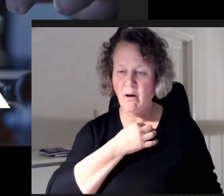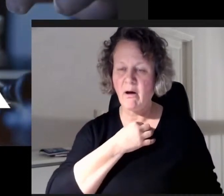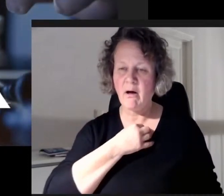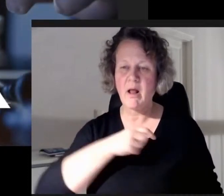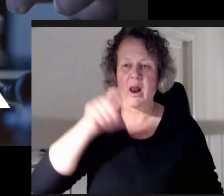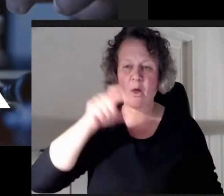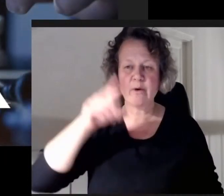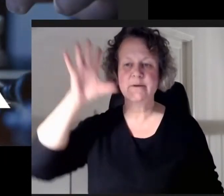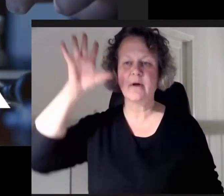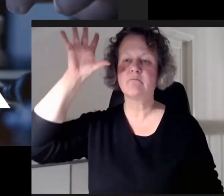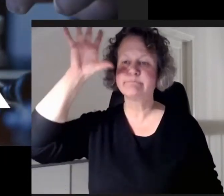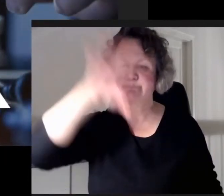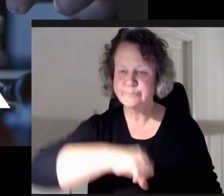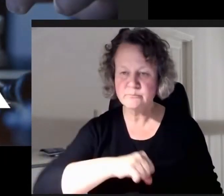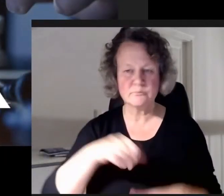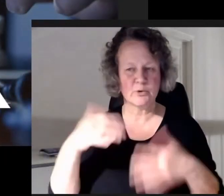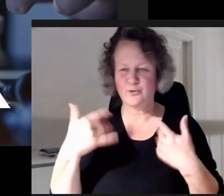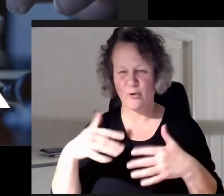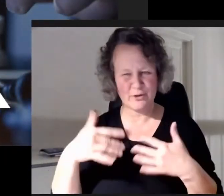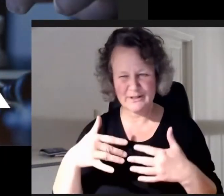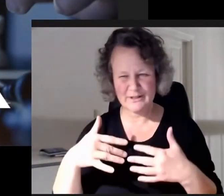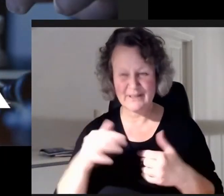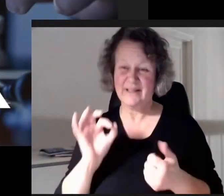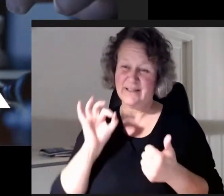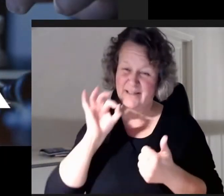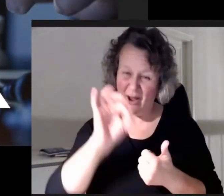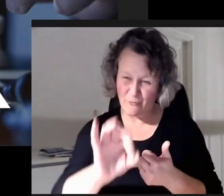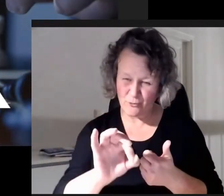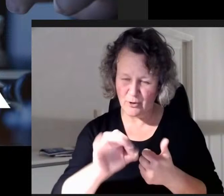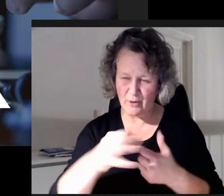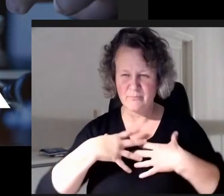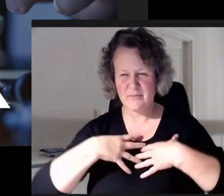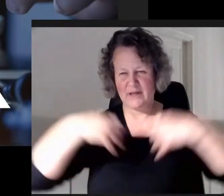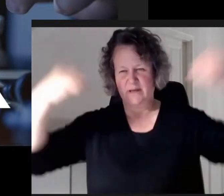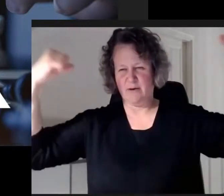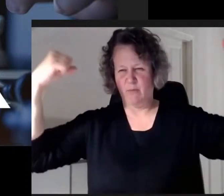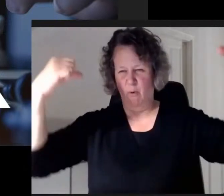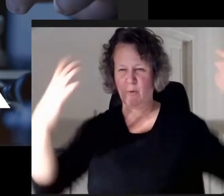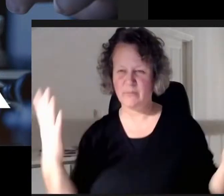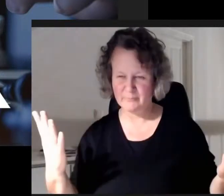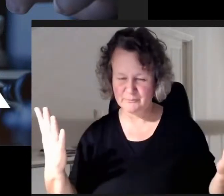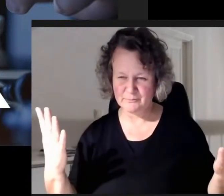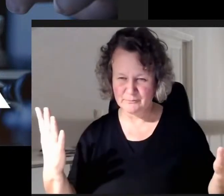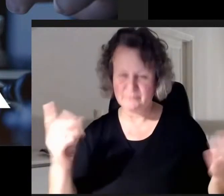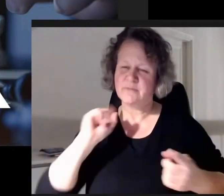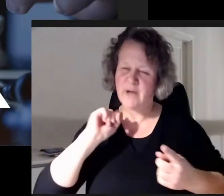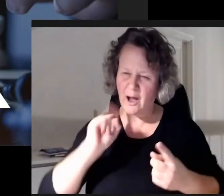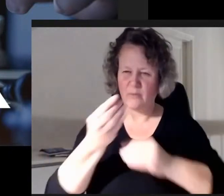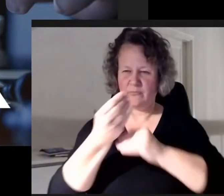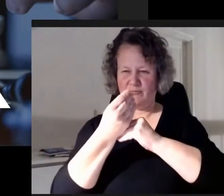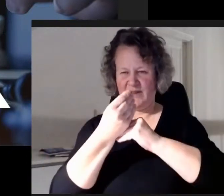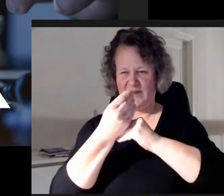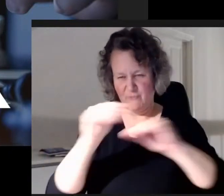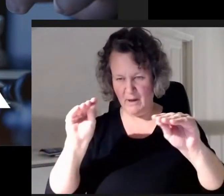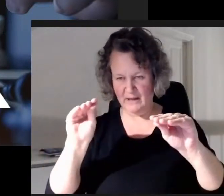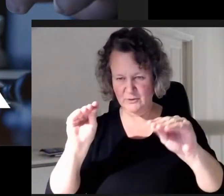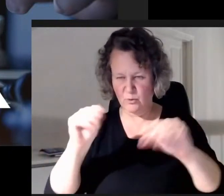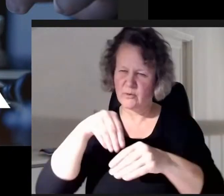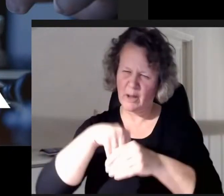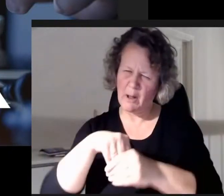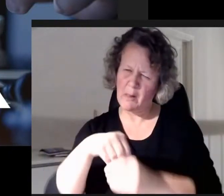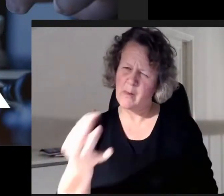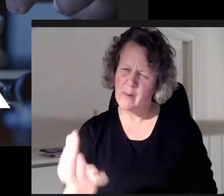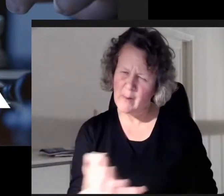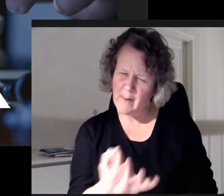the realized impact. So here, for this, we have the so-called hero. The hero